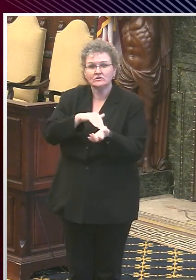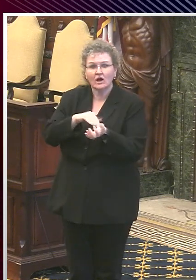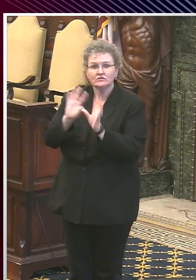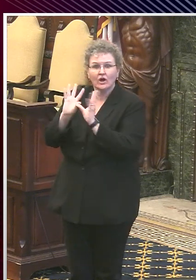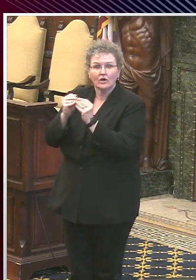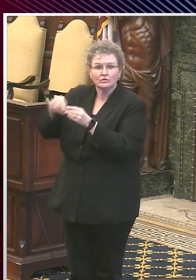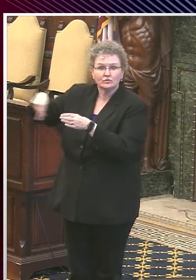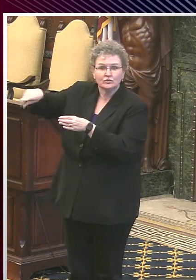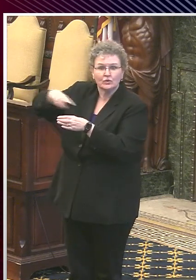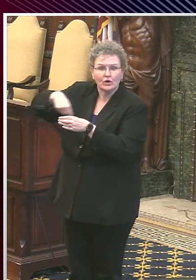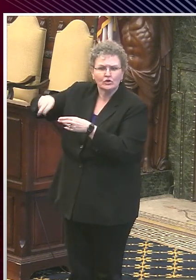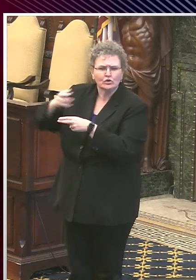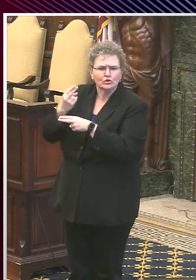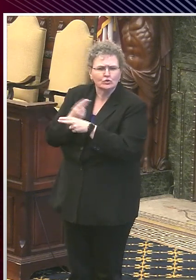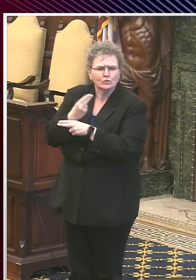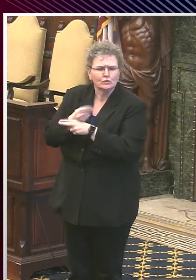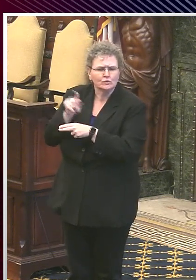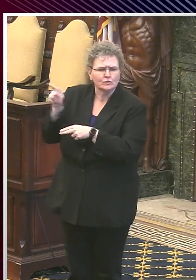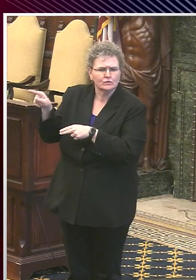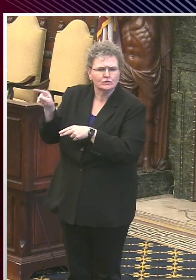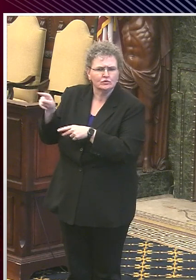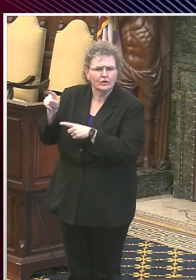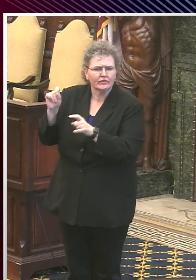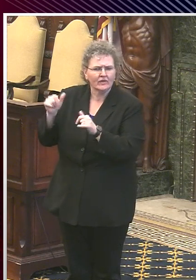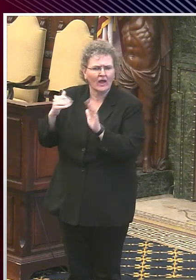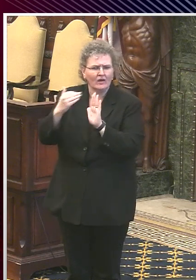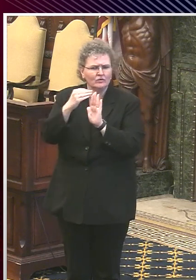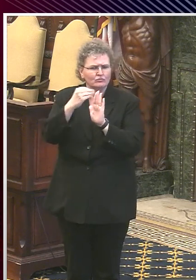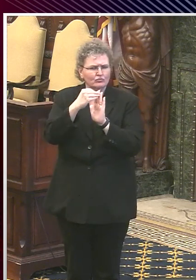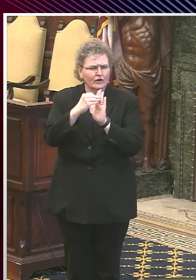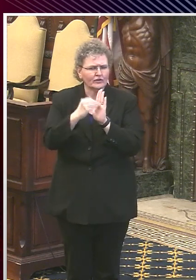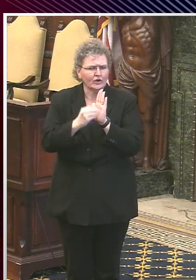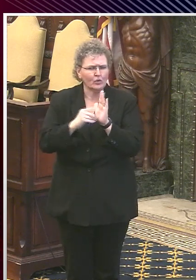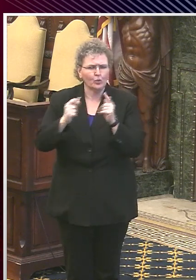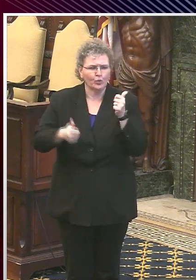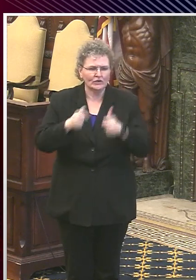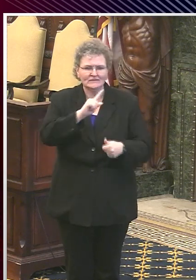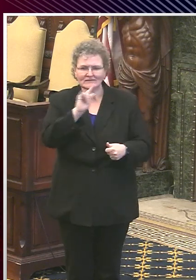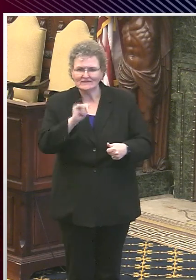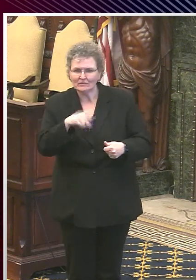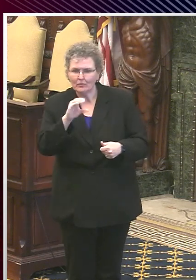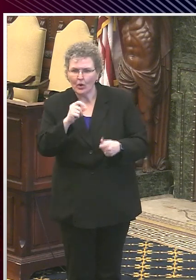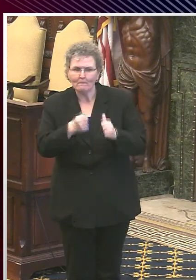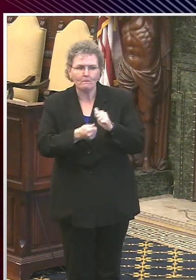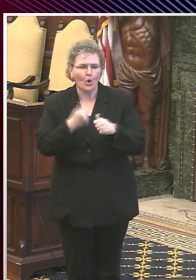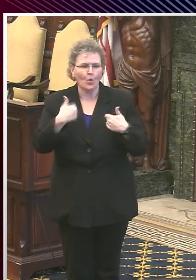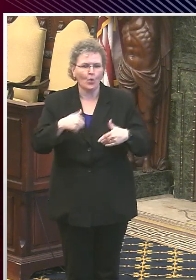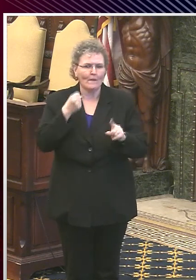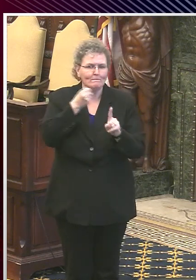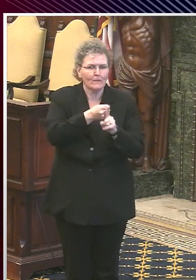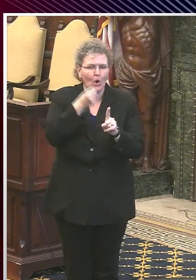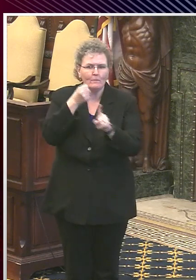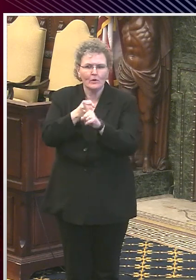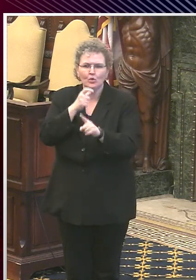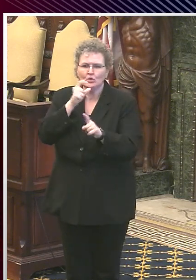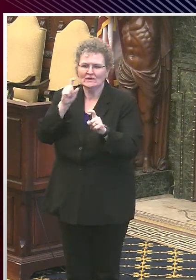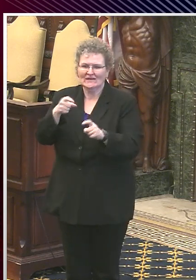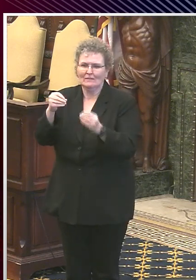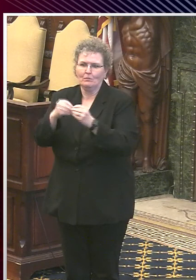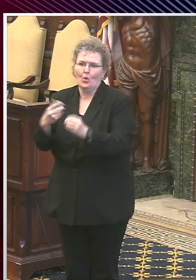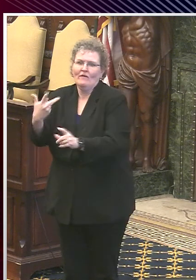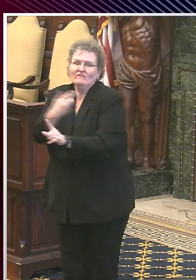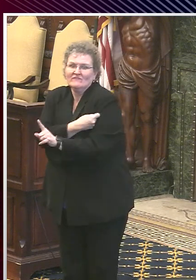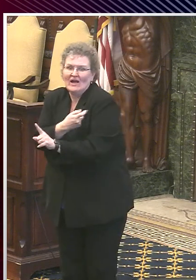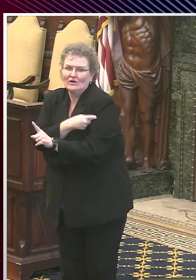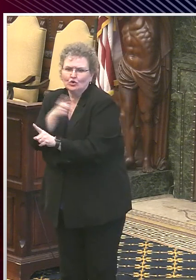is using some sort of criteria to determine which zip codes are the hardest hit and most in need of the vaccine. Is the health department working with